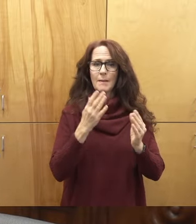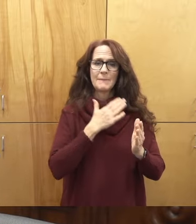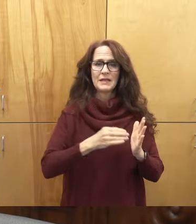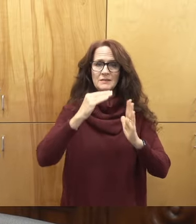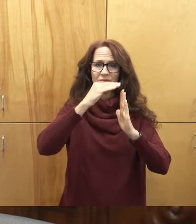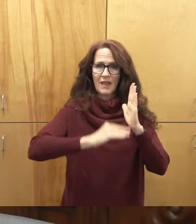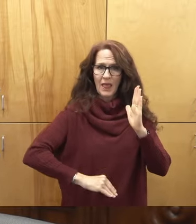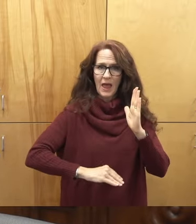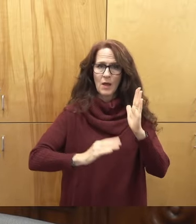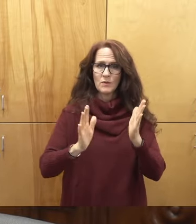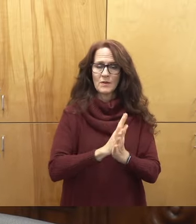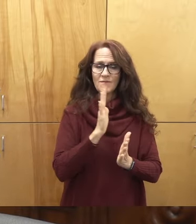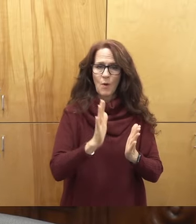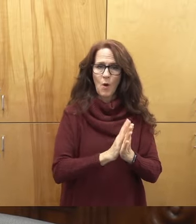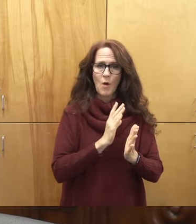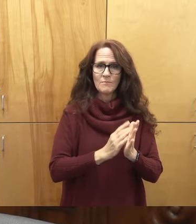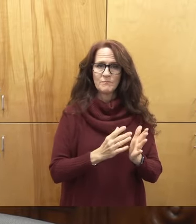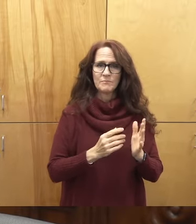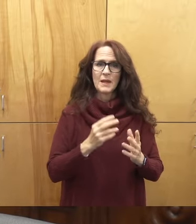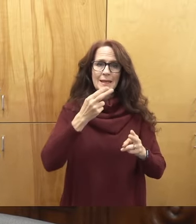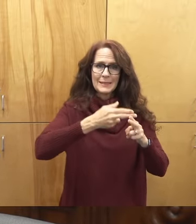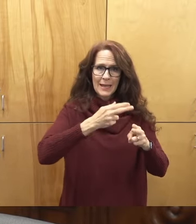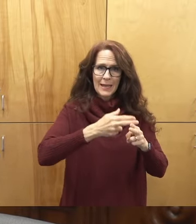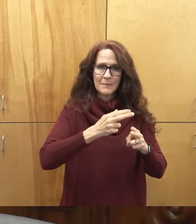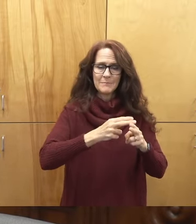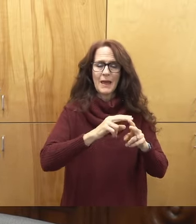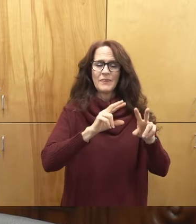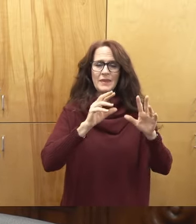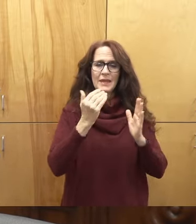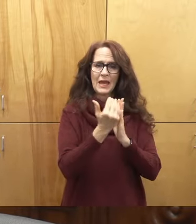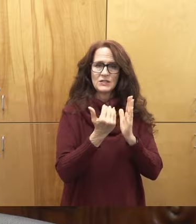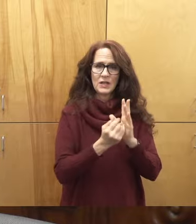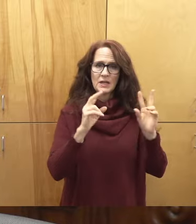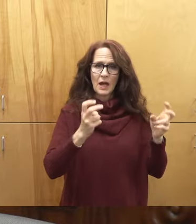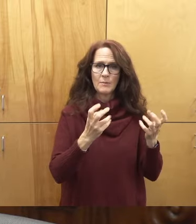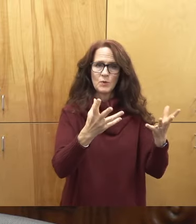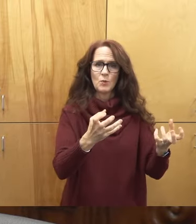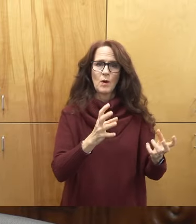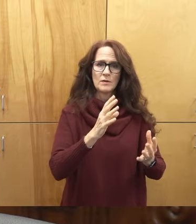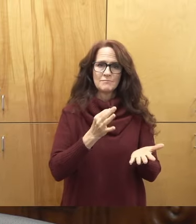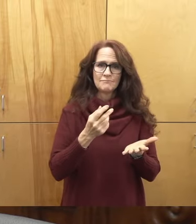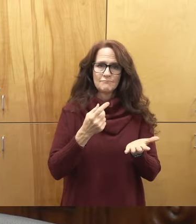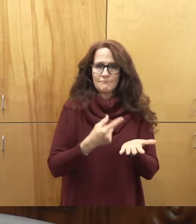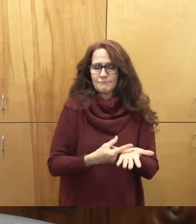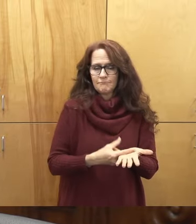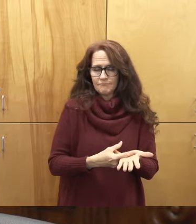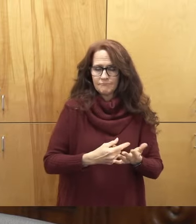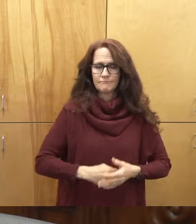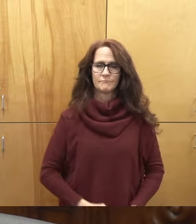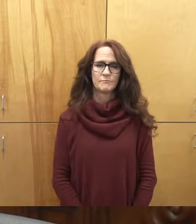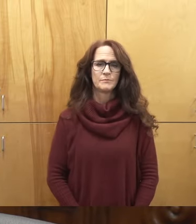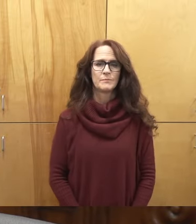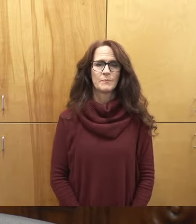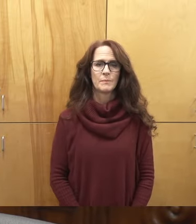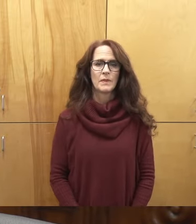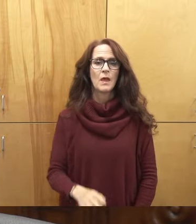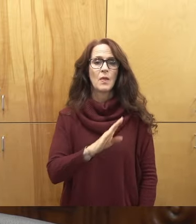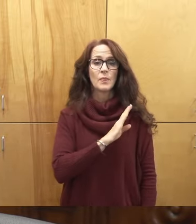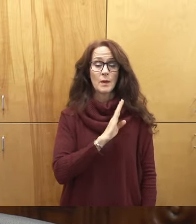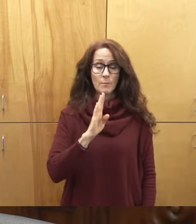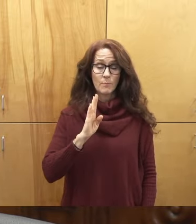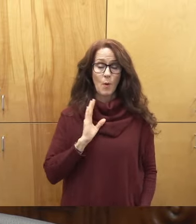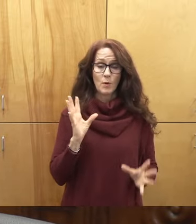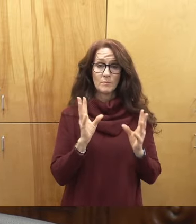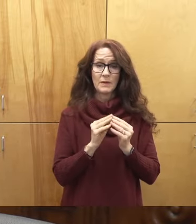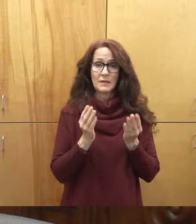form indicating your name and the agenda item you wish to address. The board has been